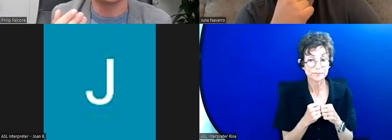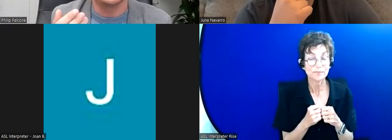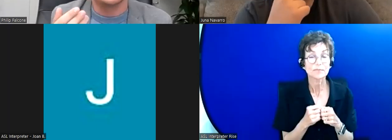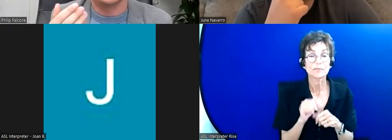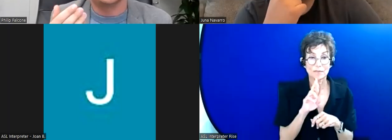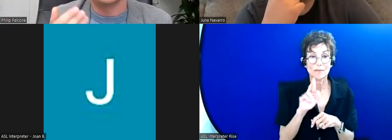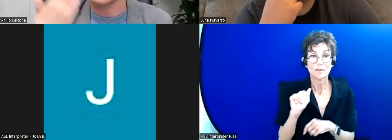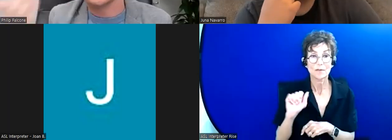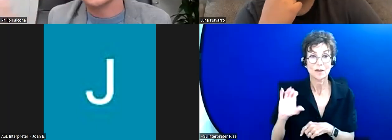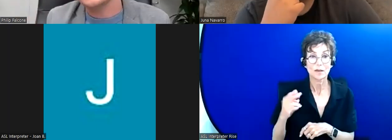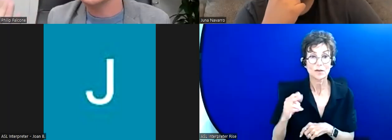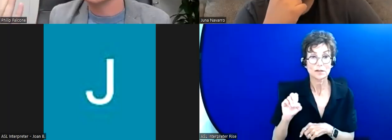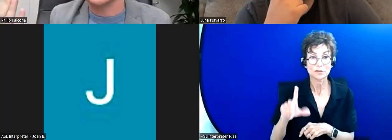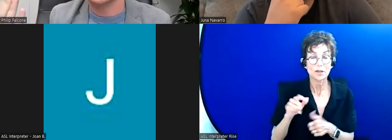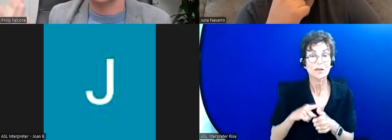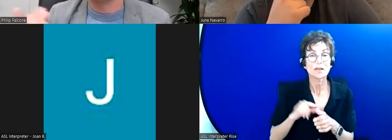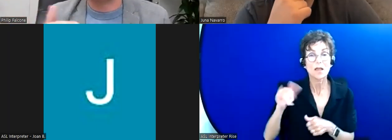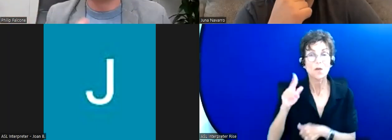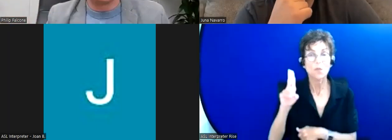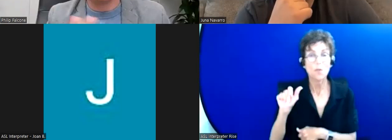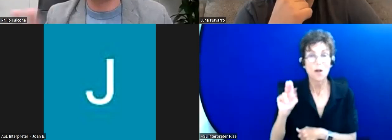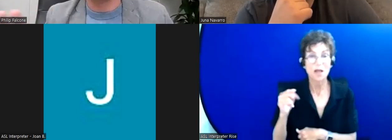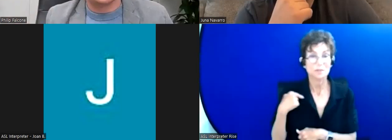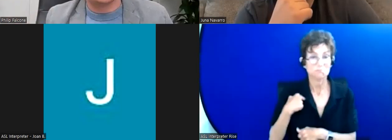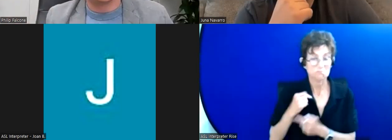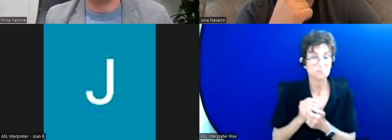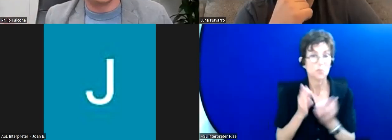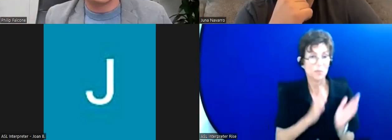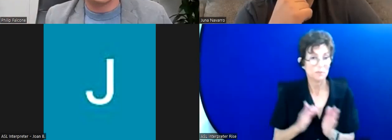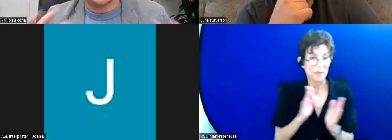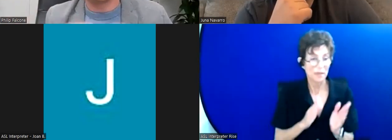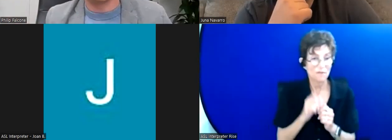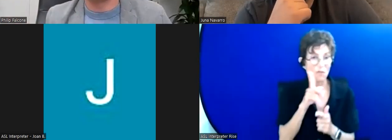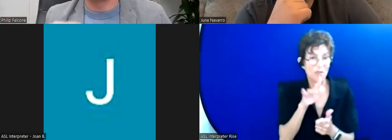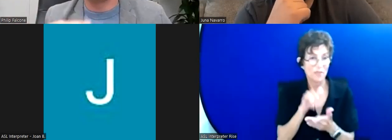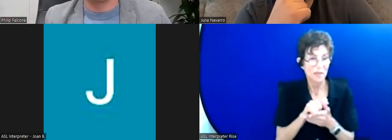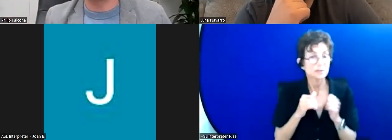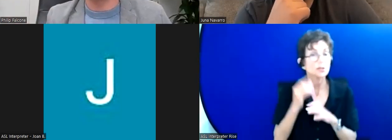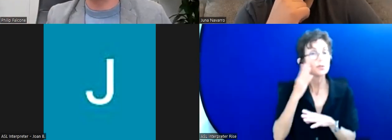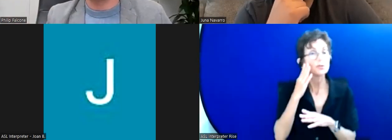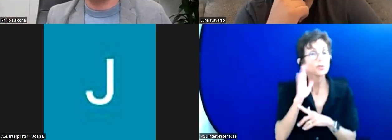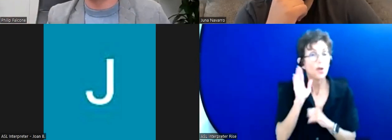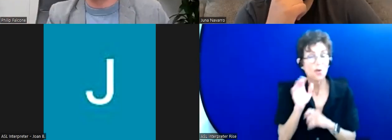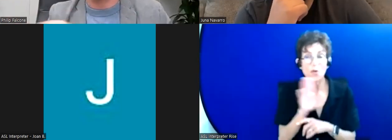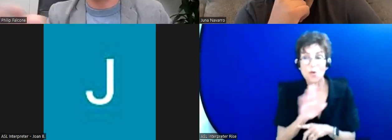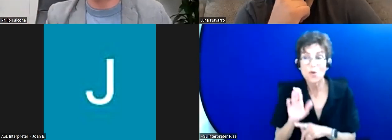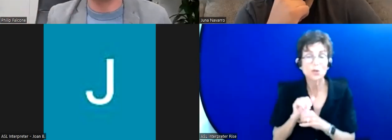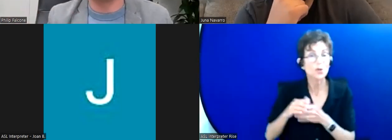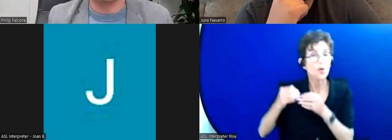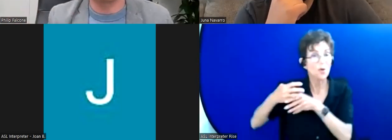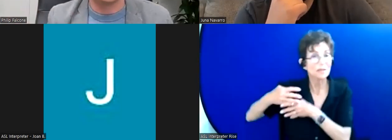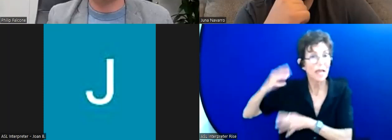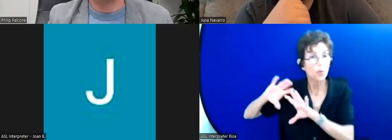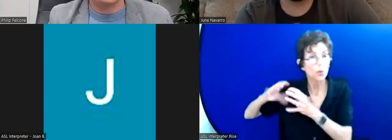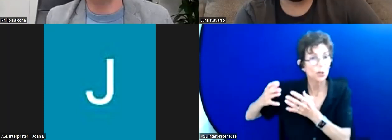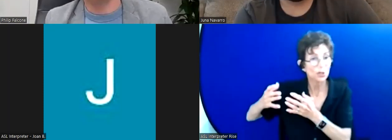is, and it's not always easy, is that kind of know your network of artists for businesses and organizations, or start making those